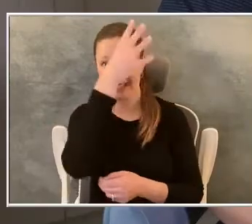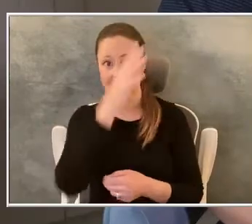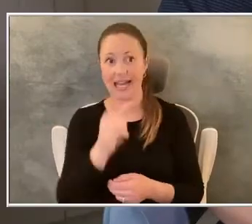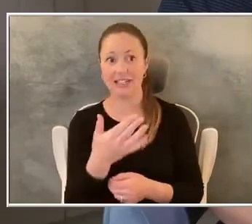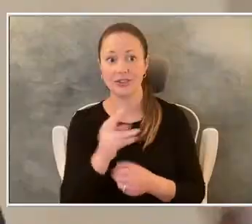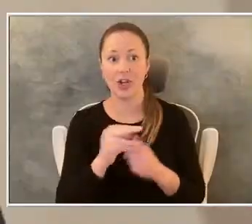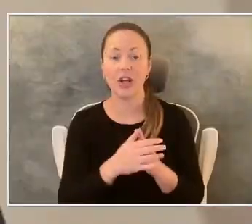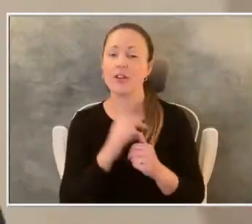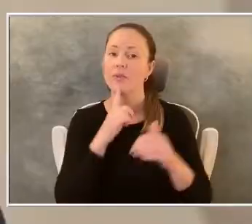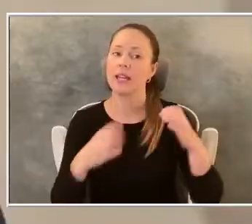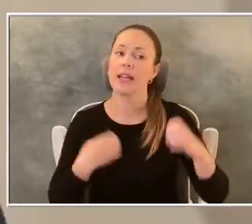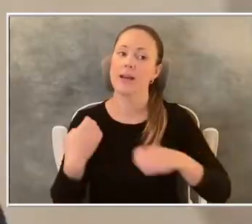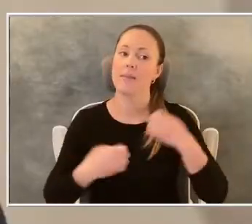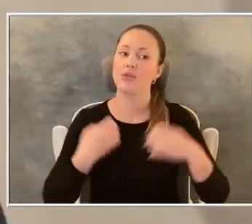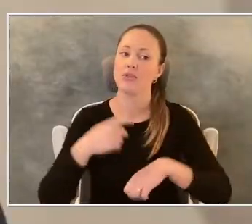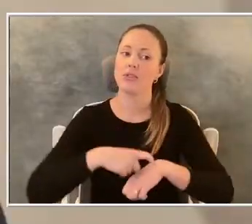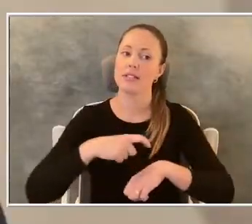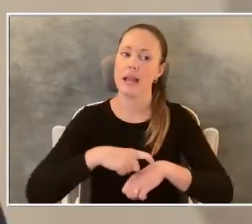was.